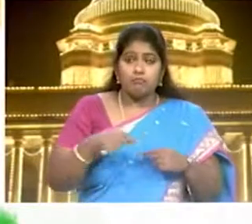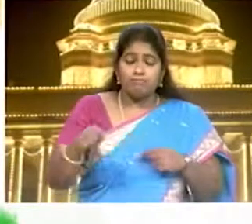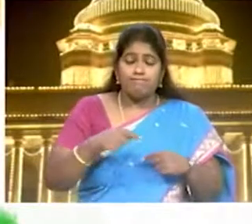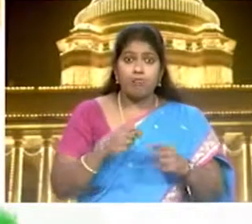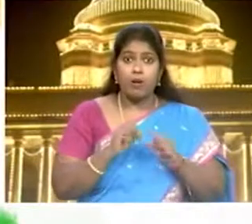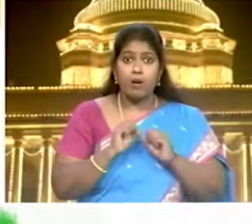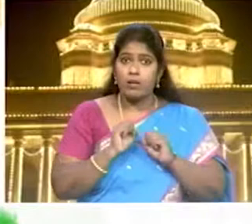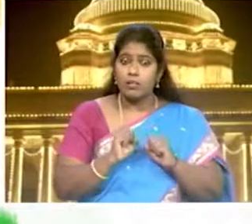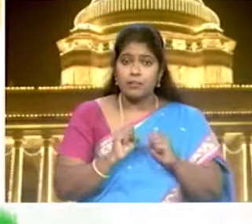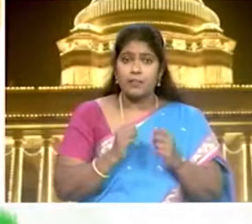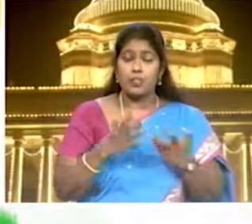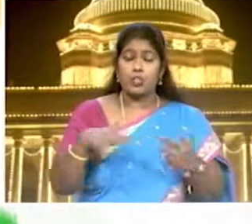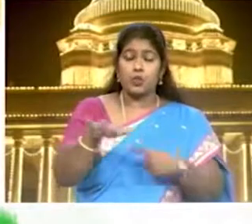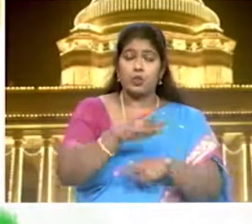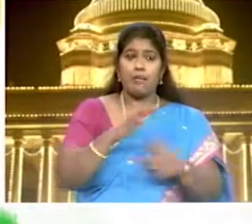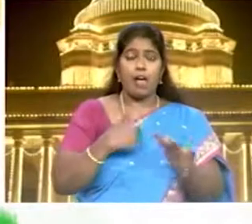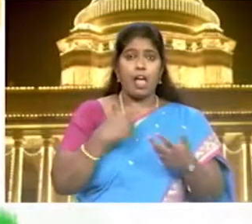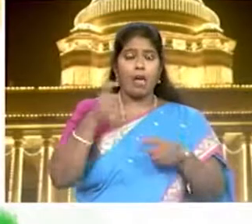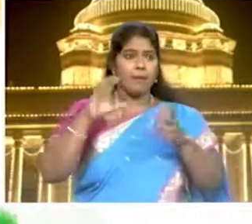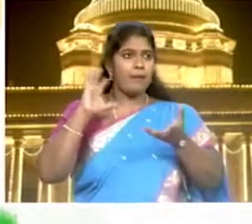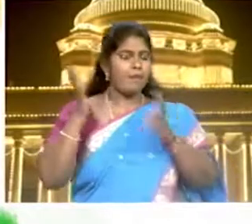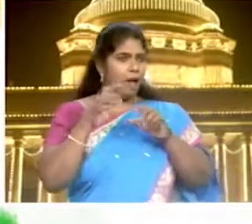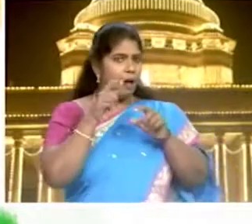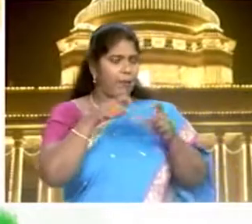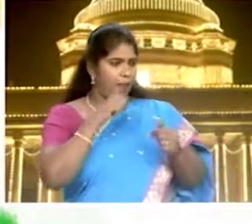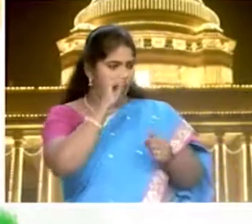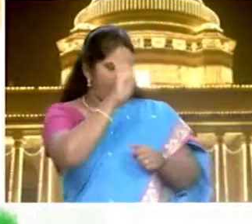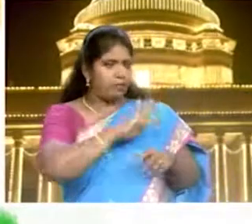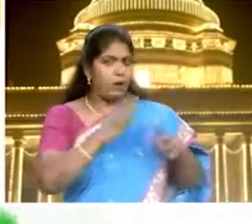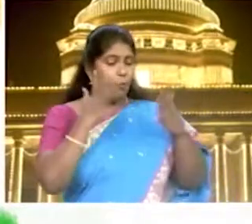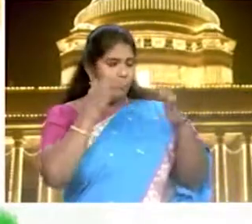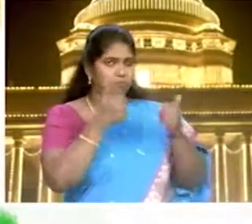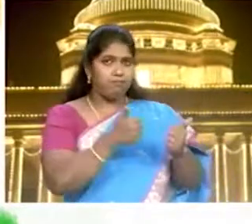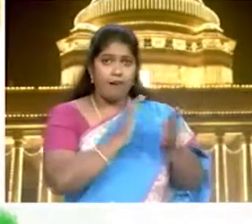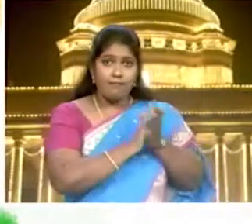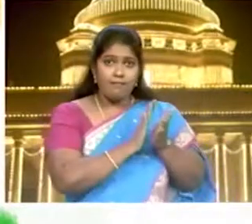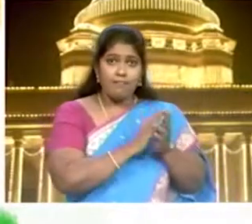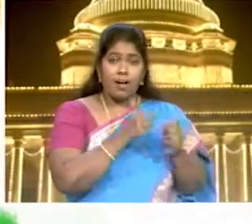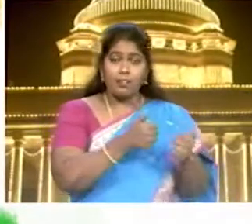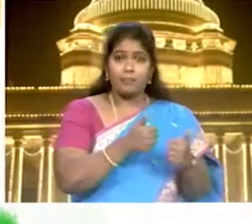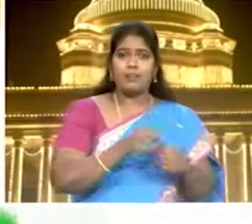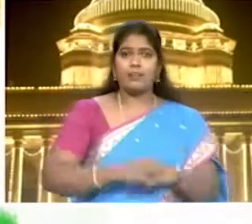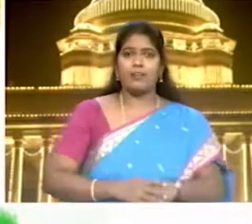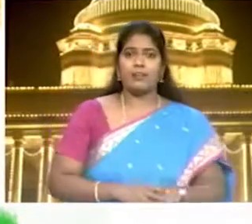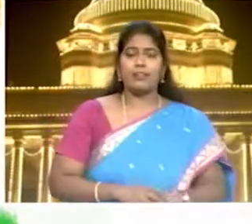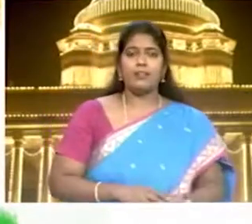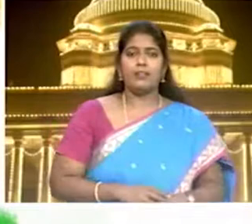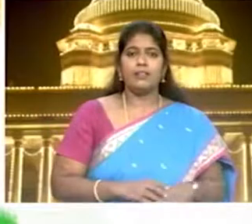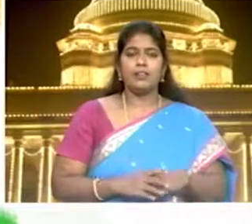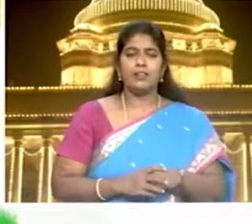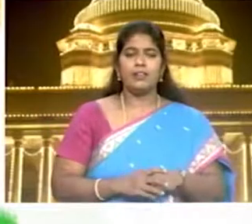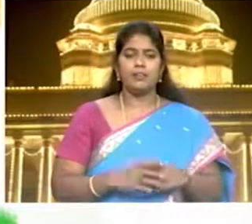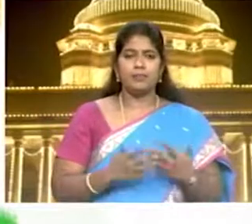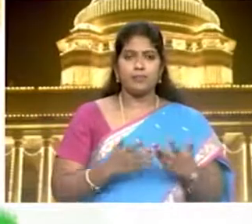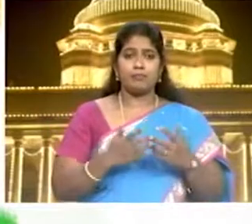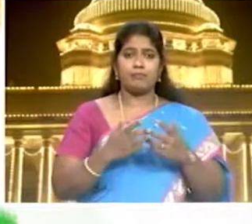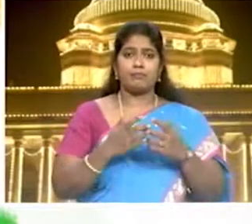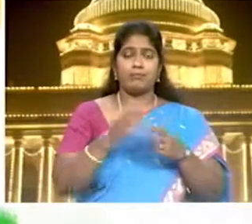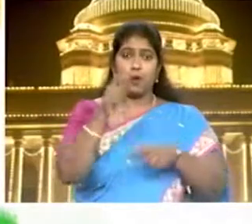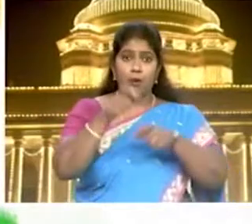been appreciated everywhere. We launched the biggest vaccination drive in human history with